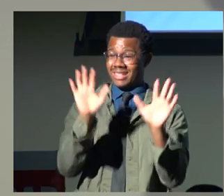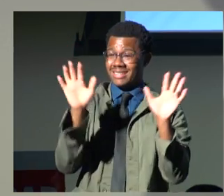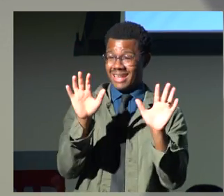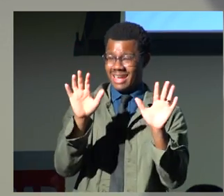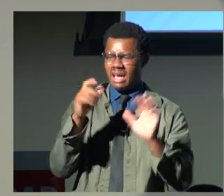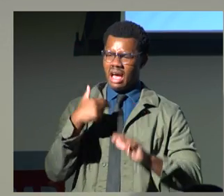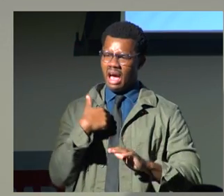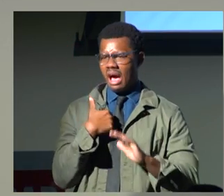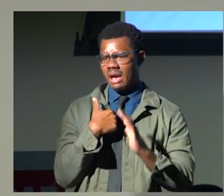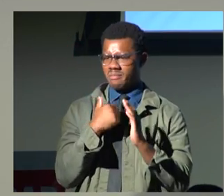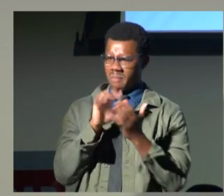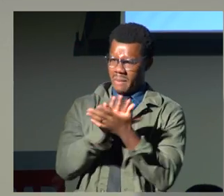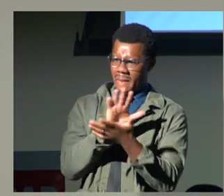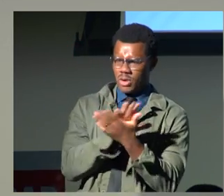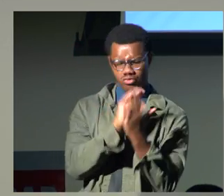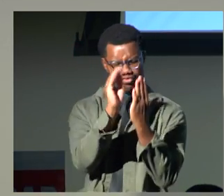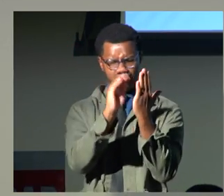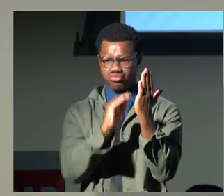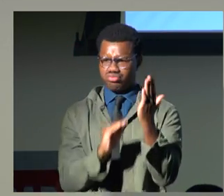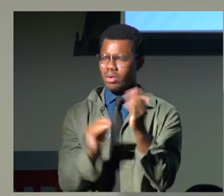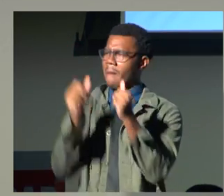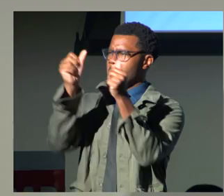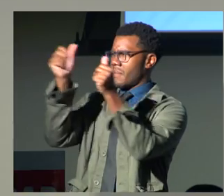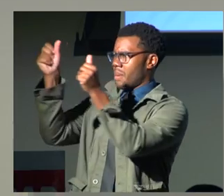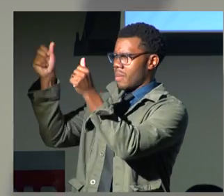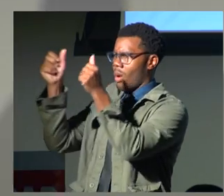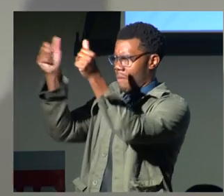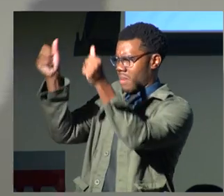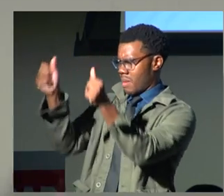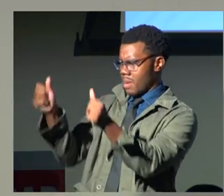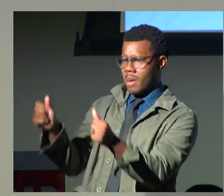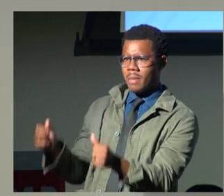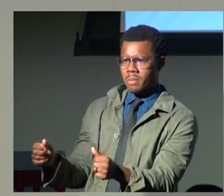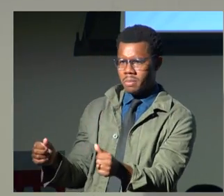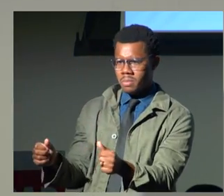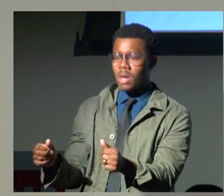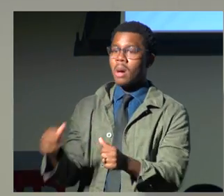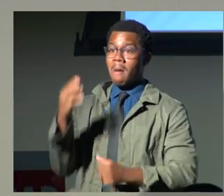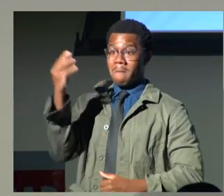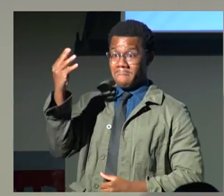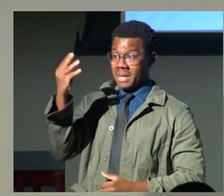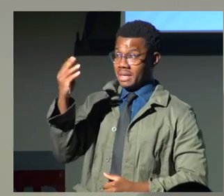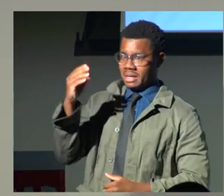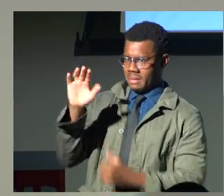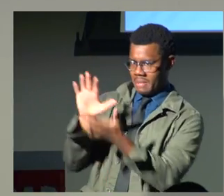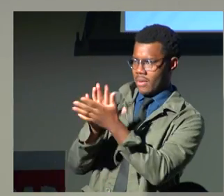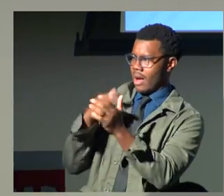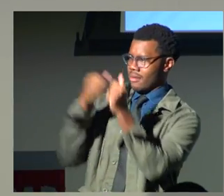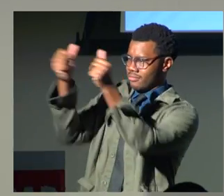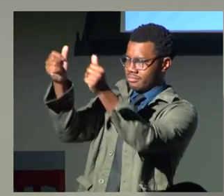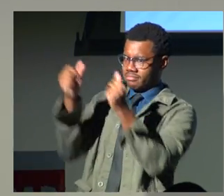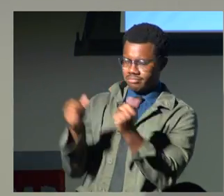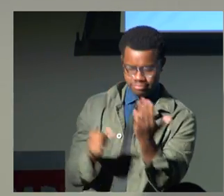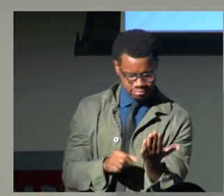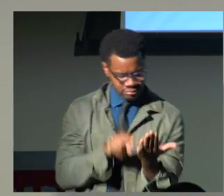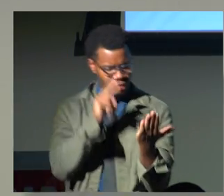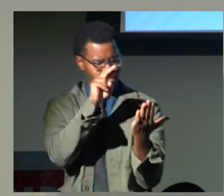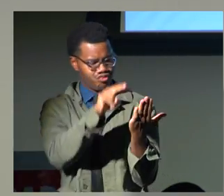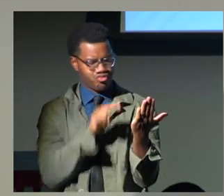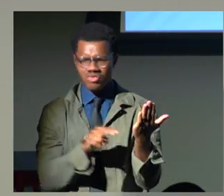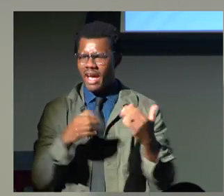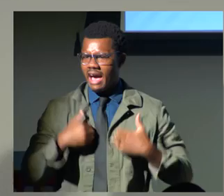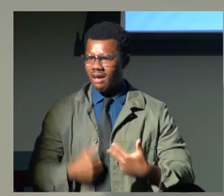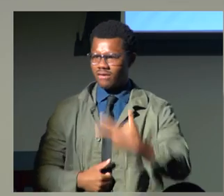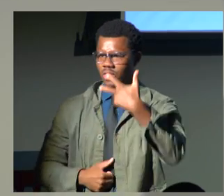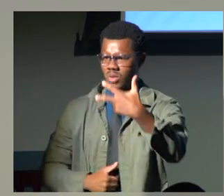pieces of paper. So when I come in the studio on Monday, I pull out the paper for Monday, I read it, and each paper has 3 items. So it says